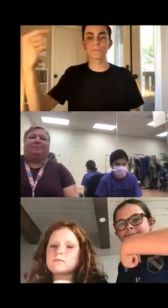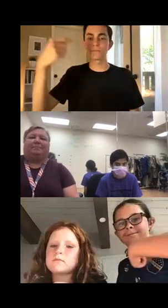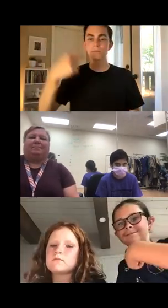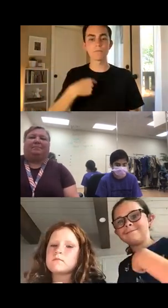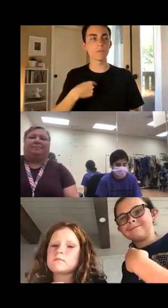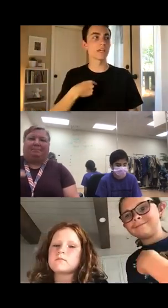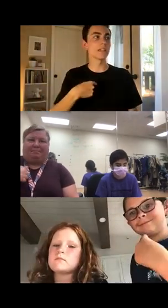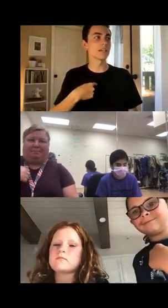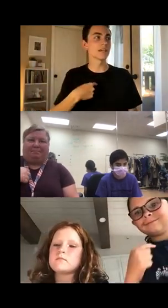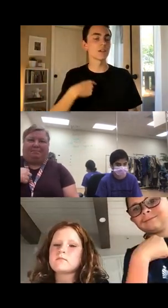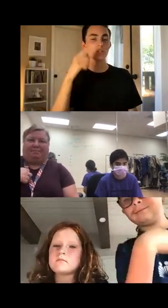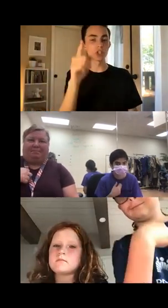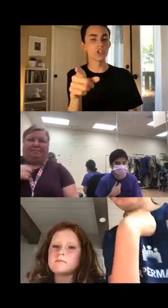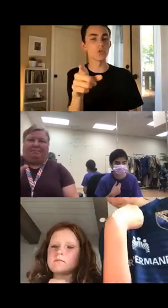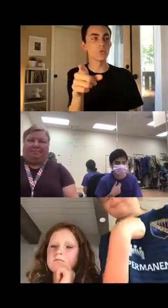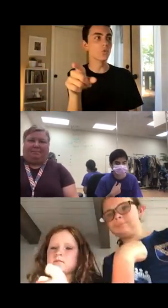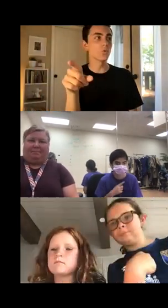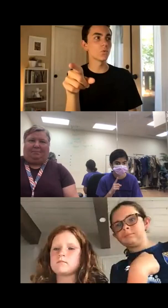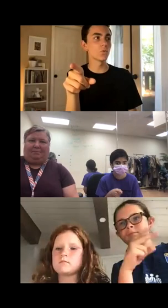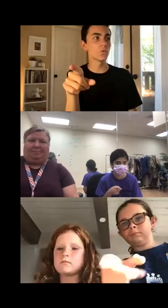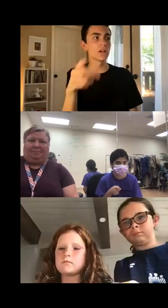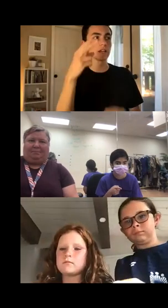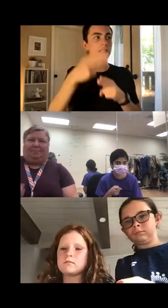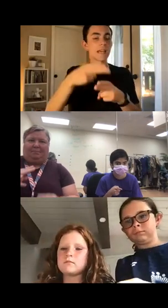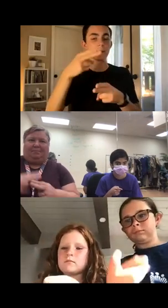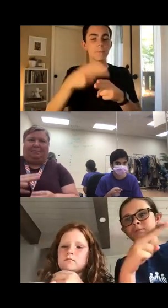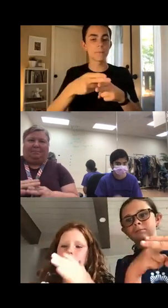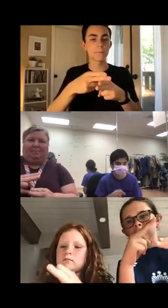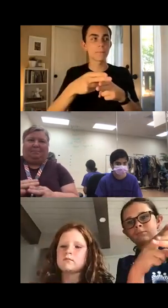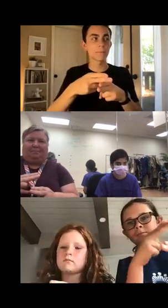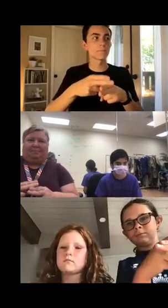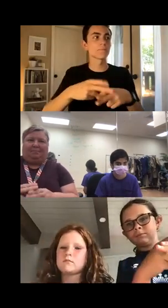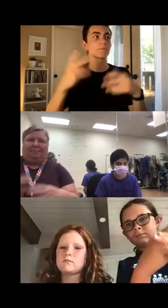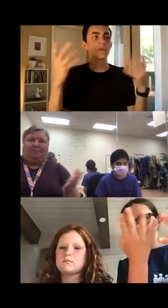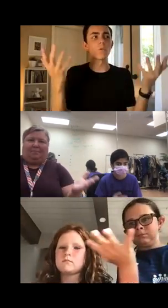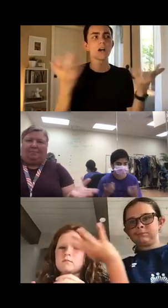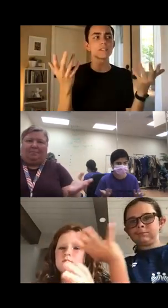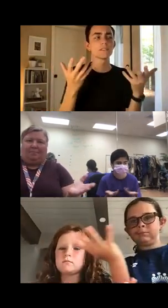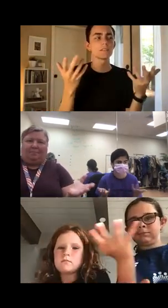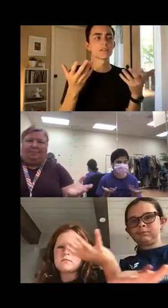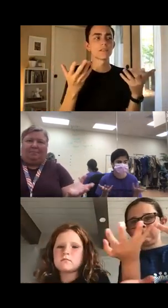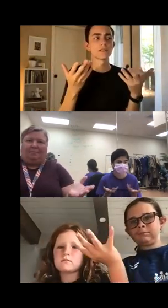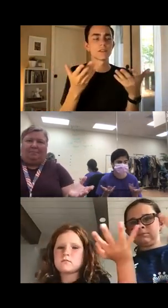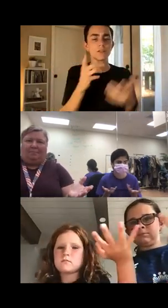together. Me, you, name, what,